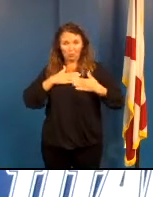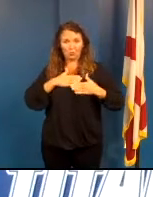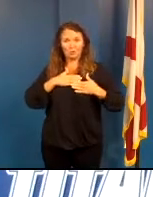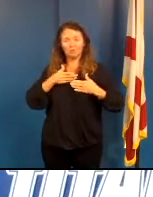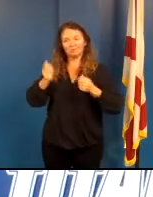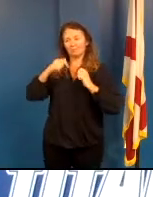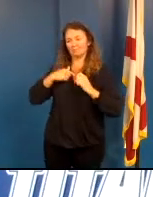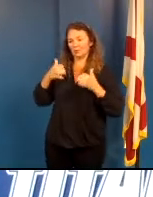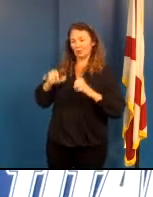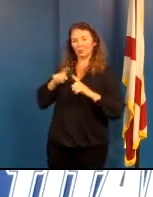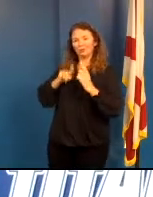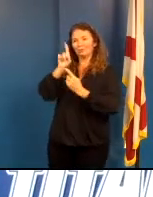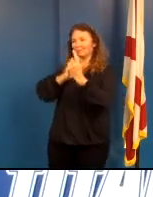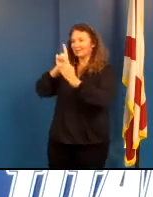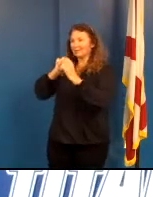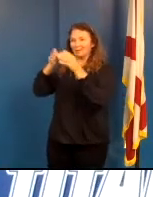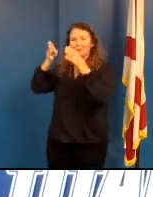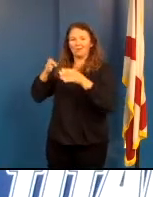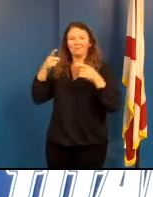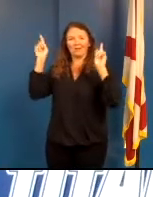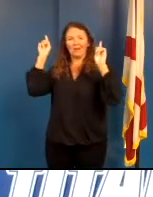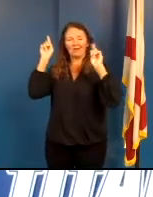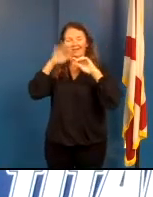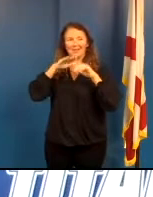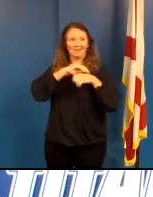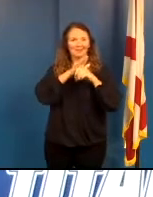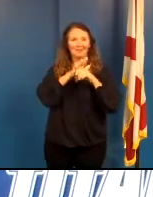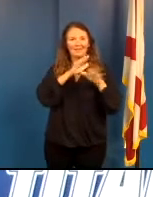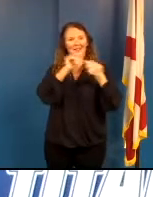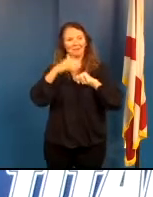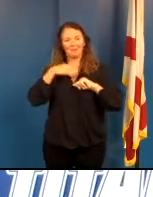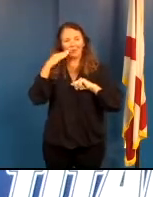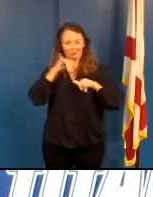to see people in person and to leave my house,